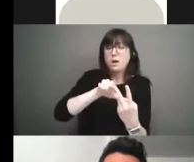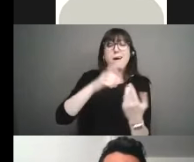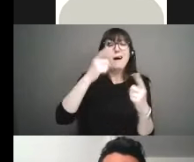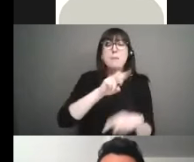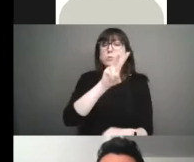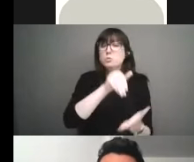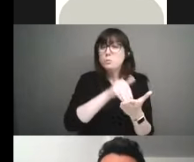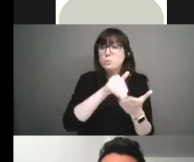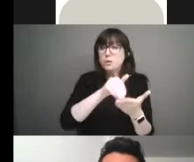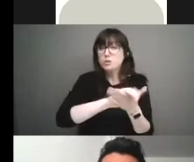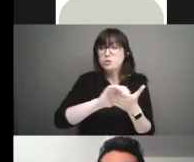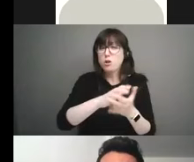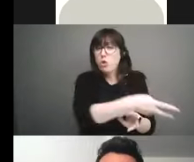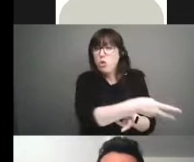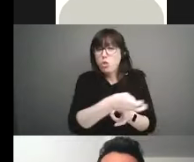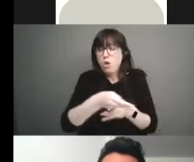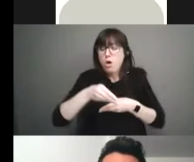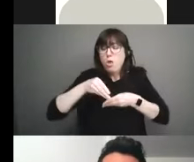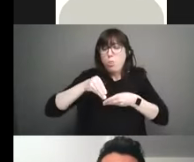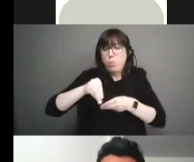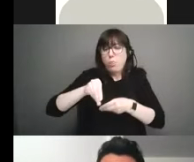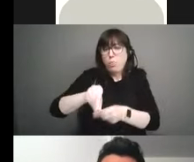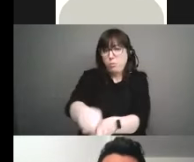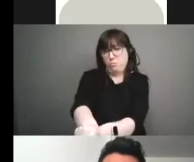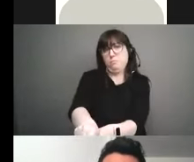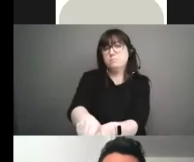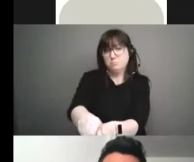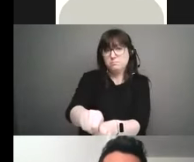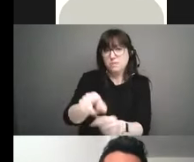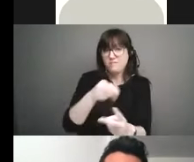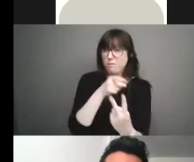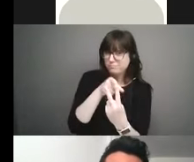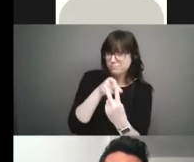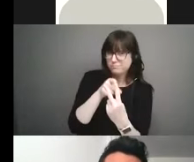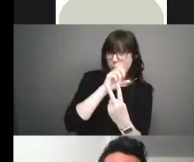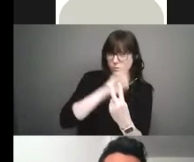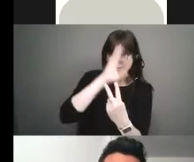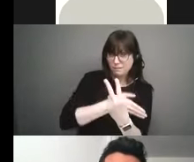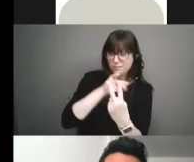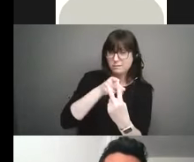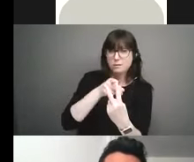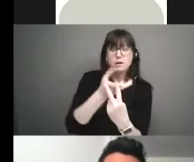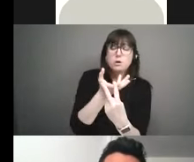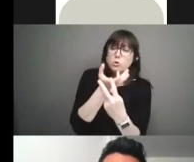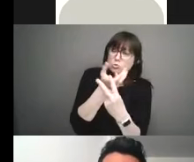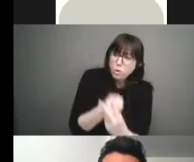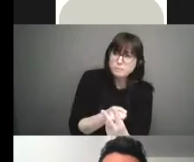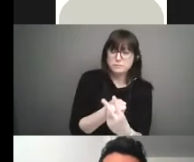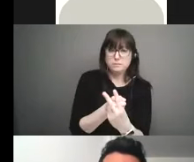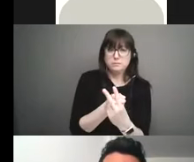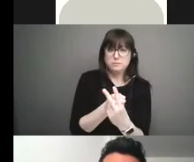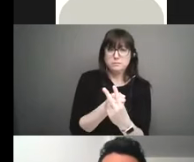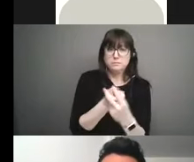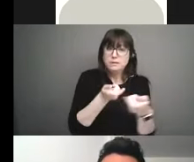worth of the mother's assets had been entirely depleted by her attorney, her son, who she had trusted with managing